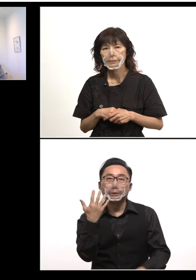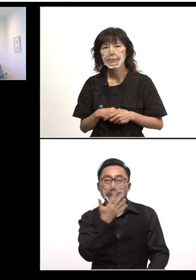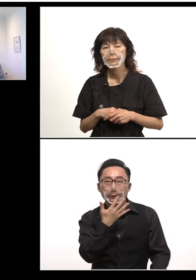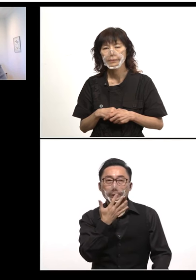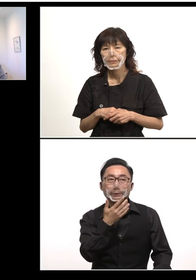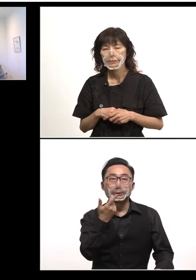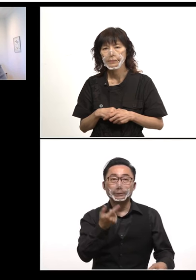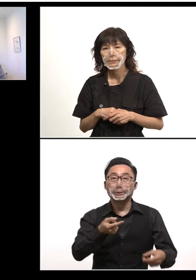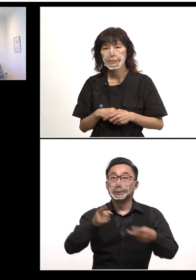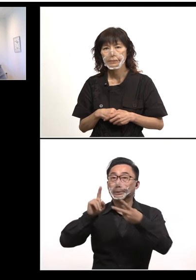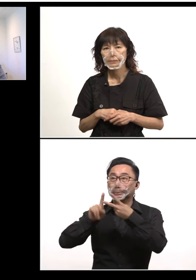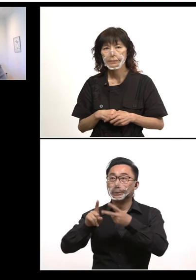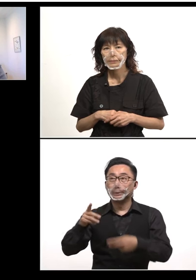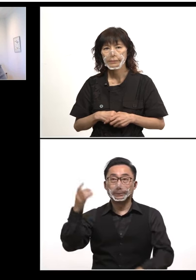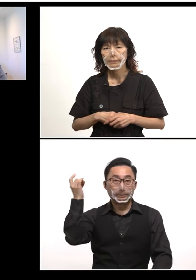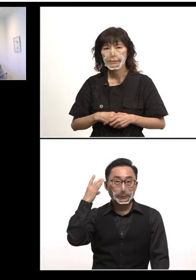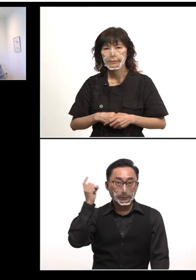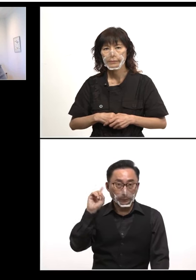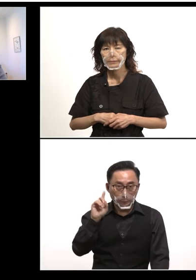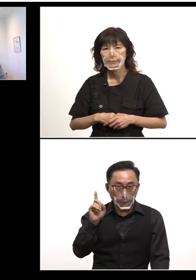as opposed to sound just being